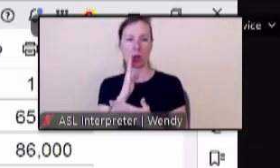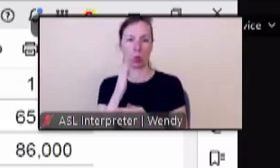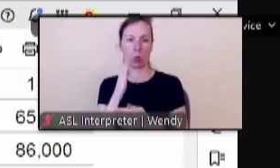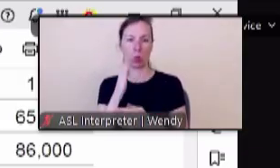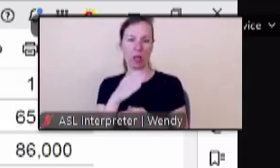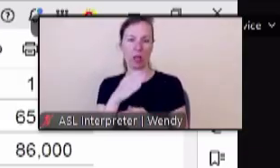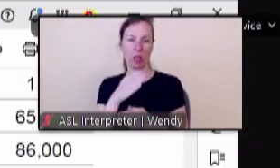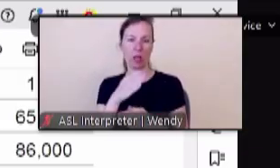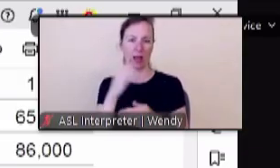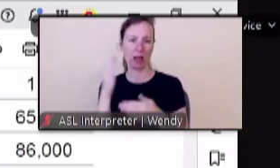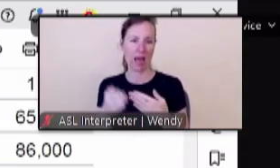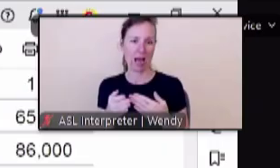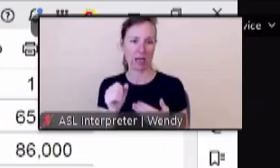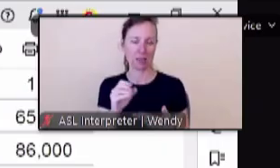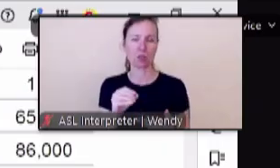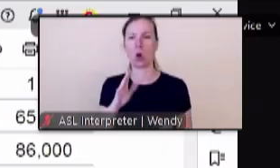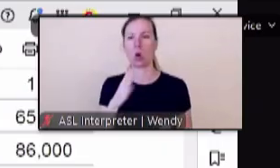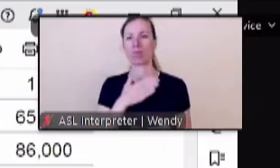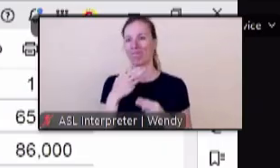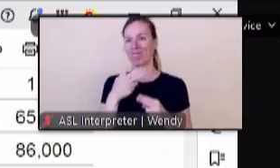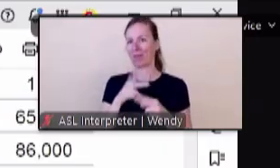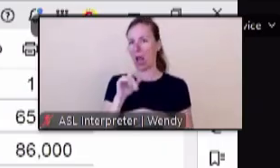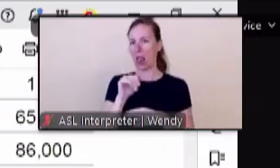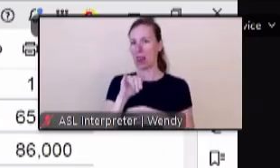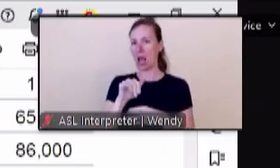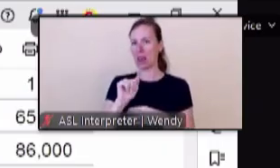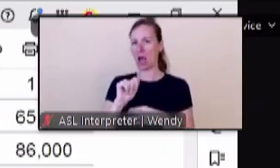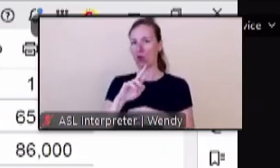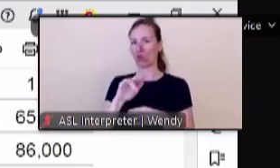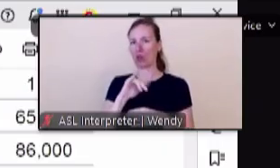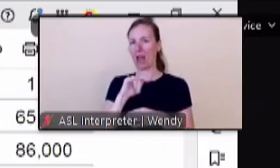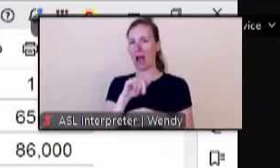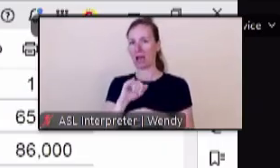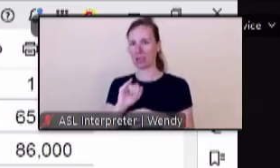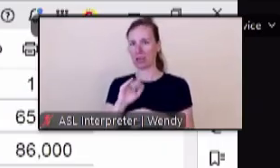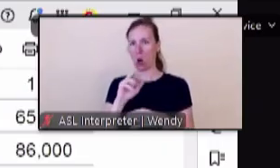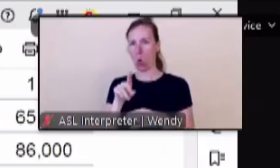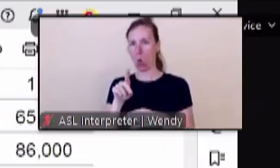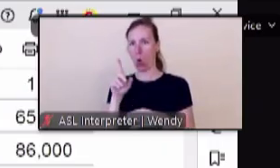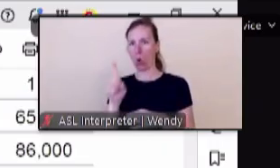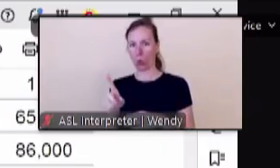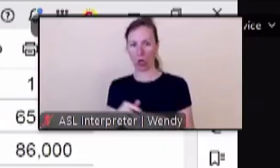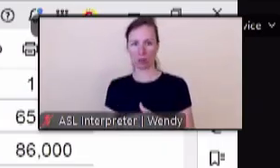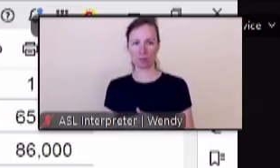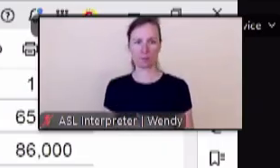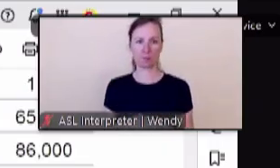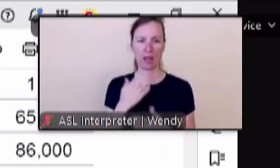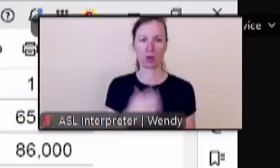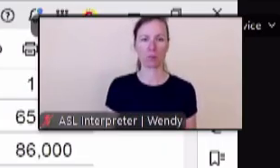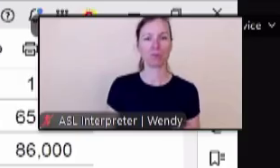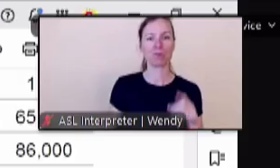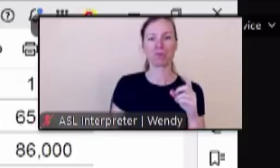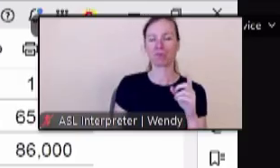Thank you. Both very good questions. I'll say this. Although the